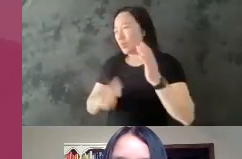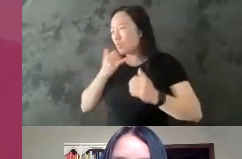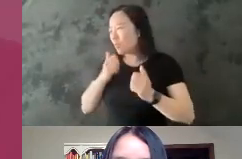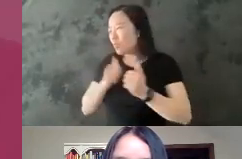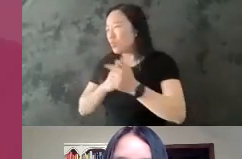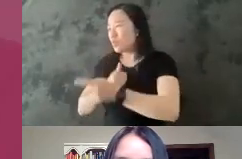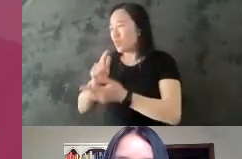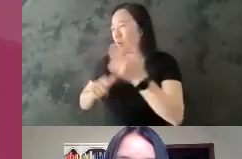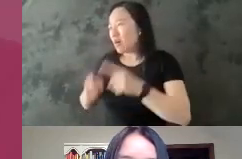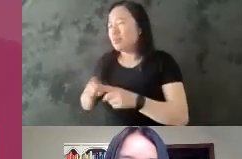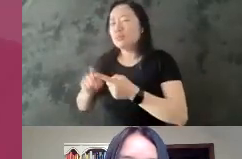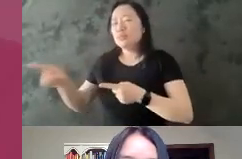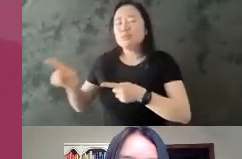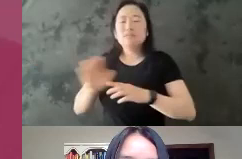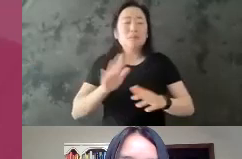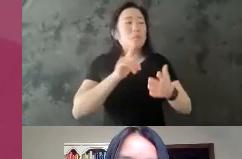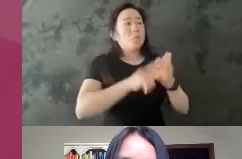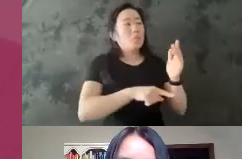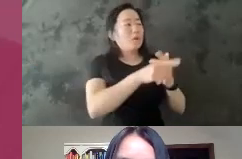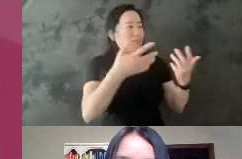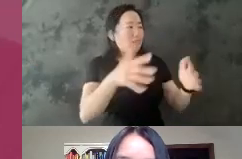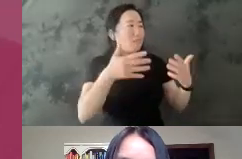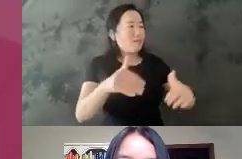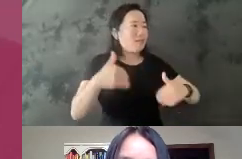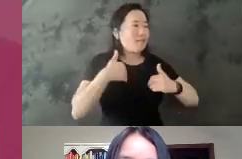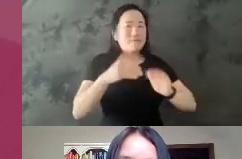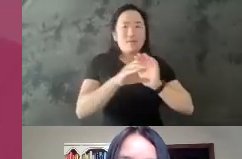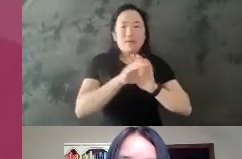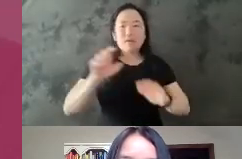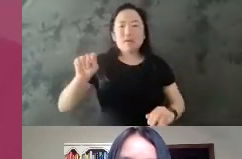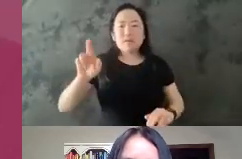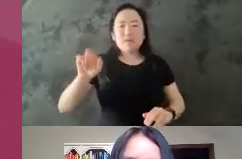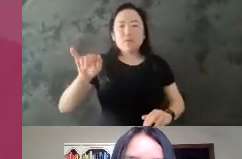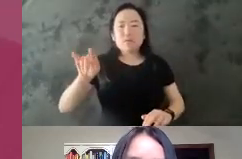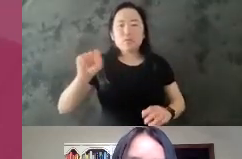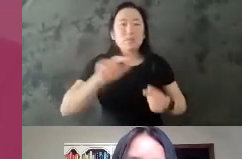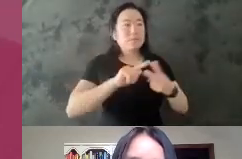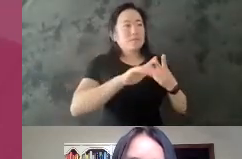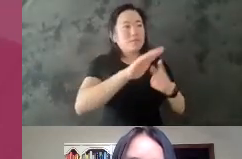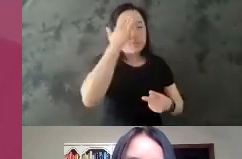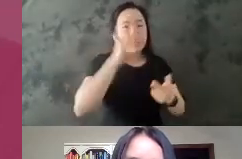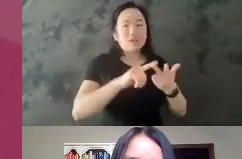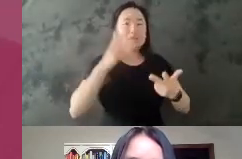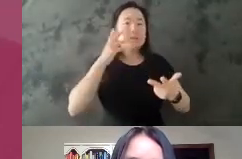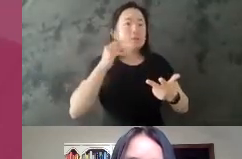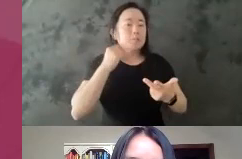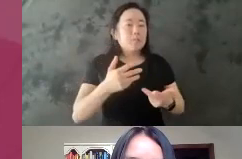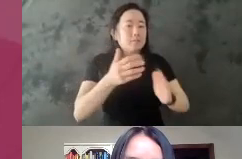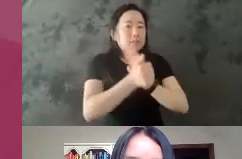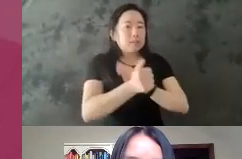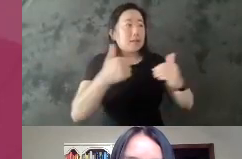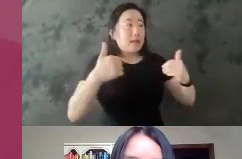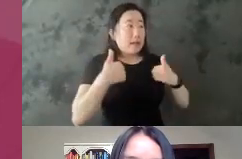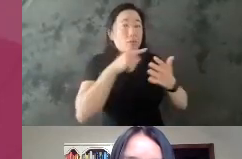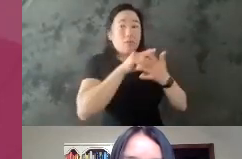traits that the survivor already possesses, building on their experiences, their knowledge, their skills as positive